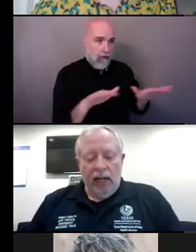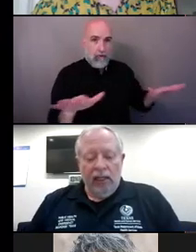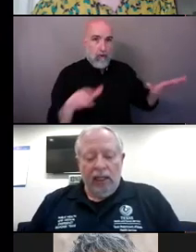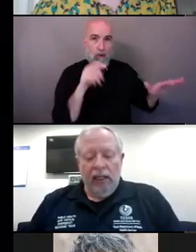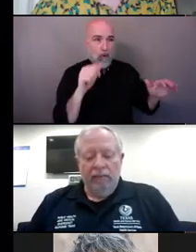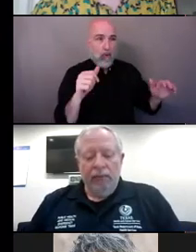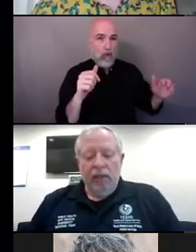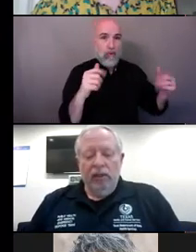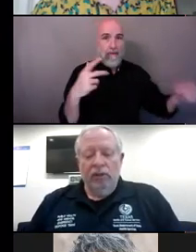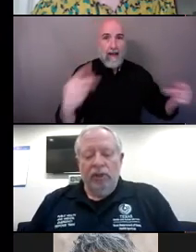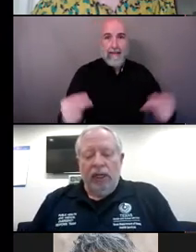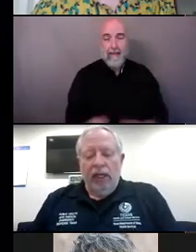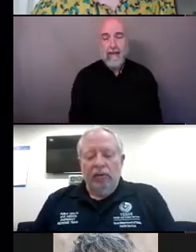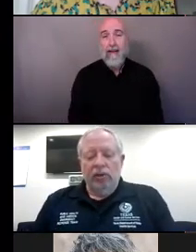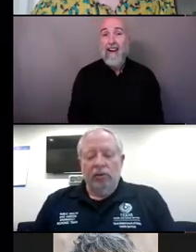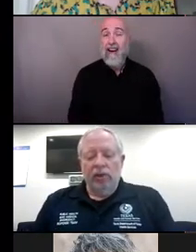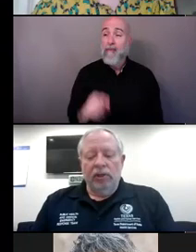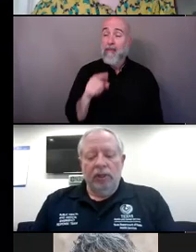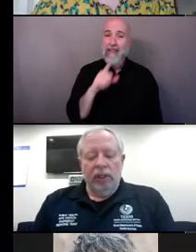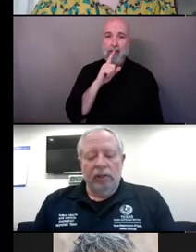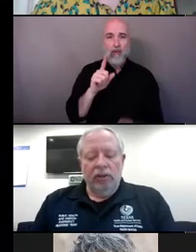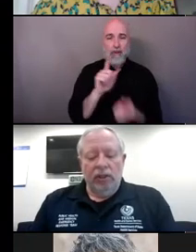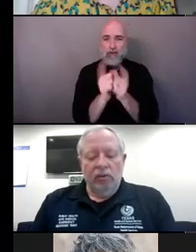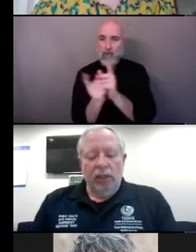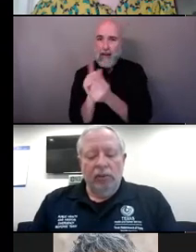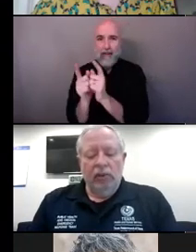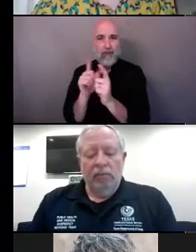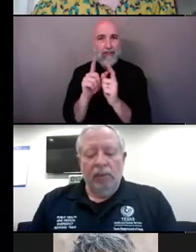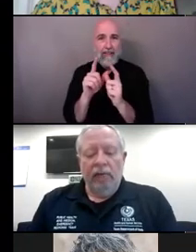is allocated. This is a dynamic situation that changes